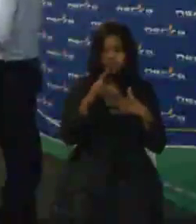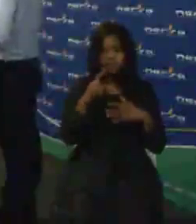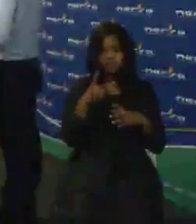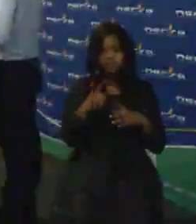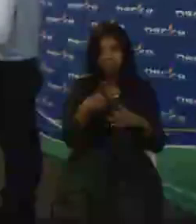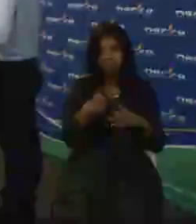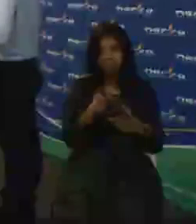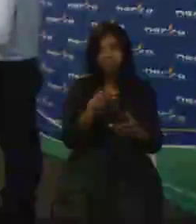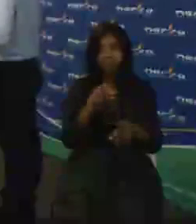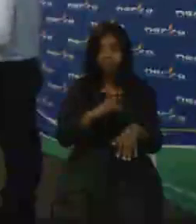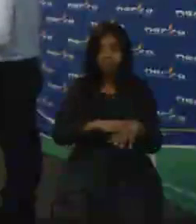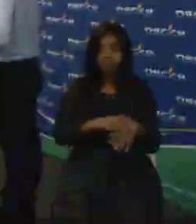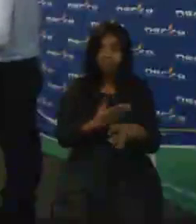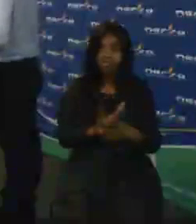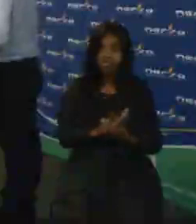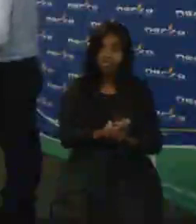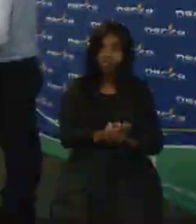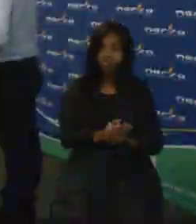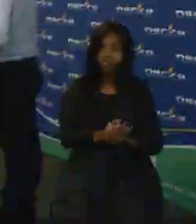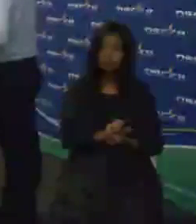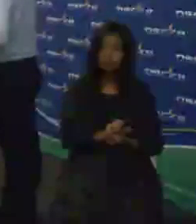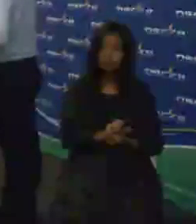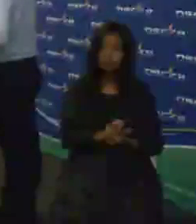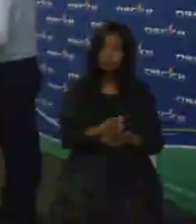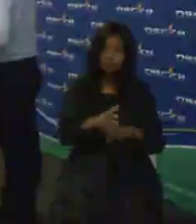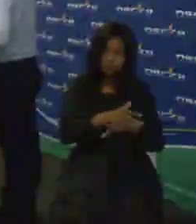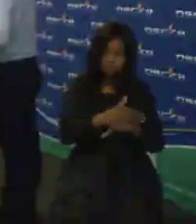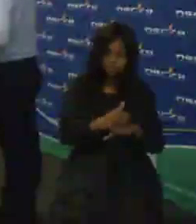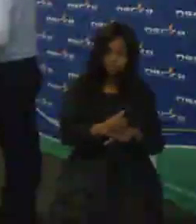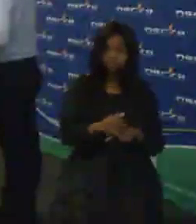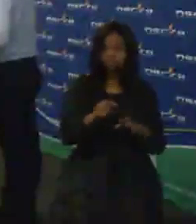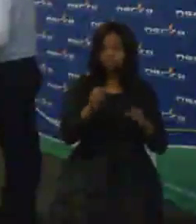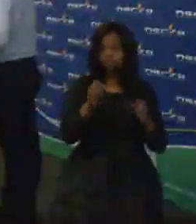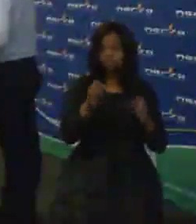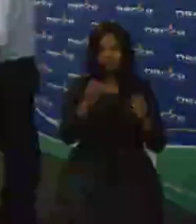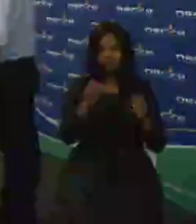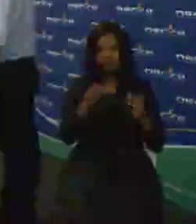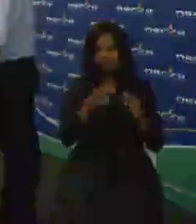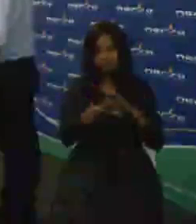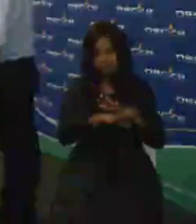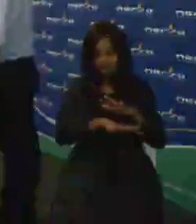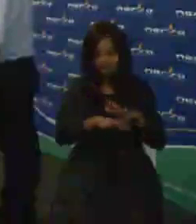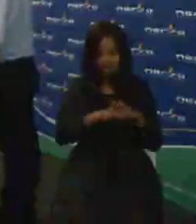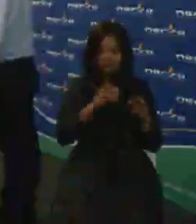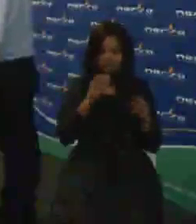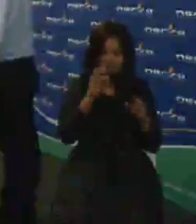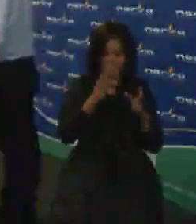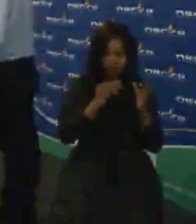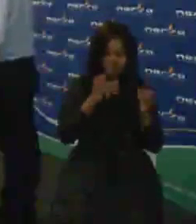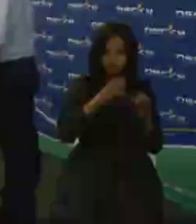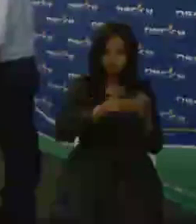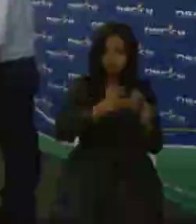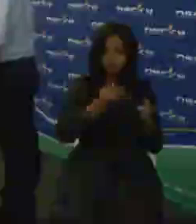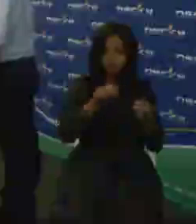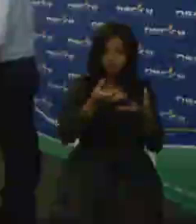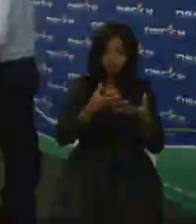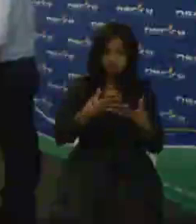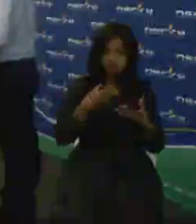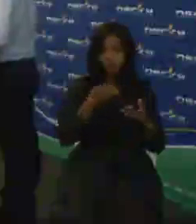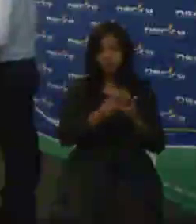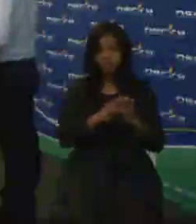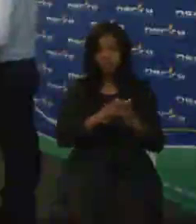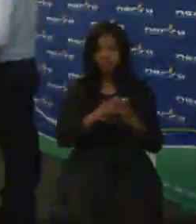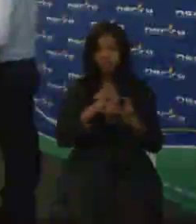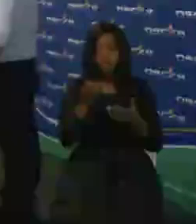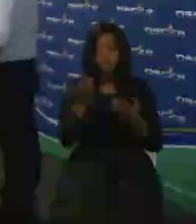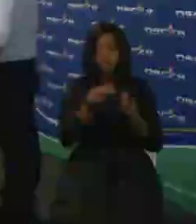second question on the background information to the study of the modeling that you've done. Are you willing to provide that, to share that